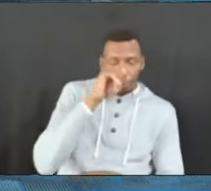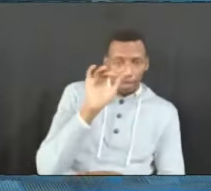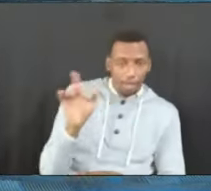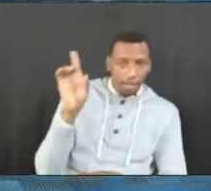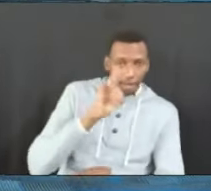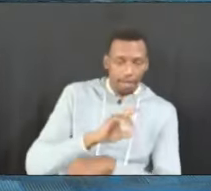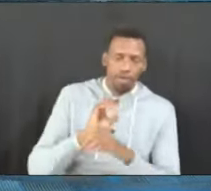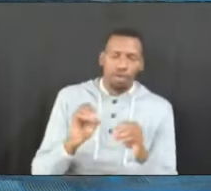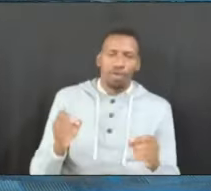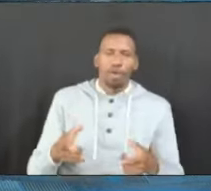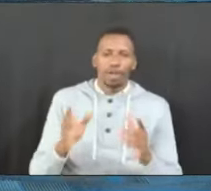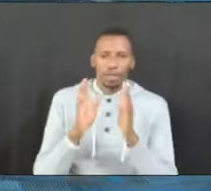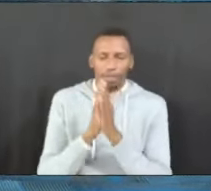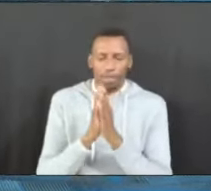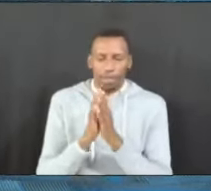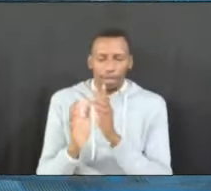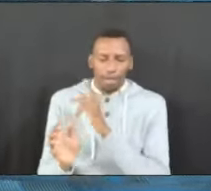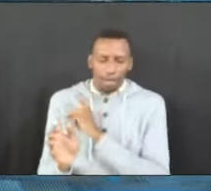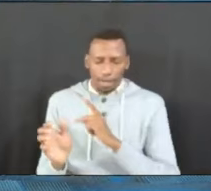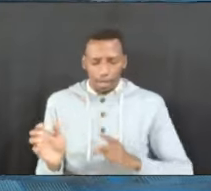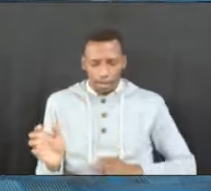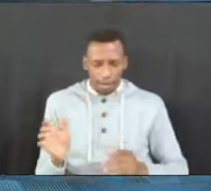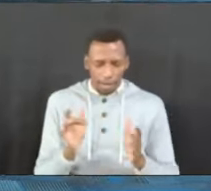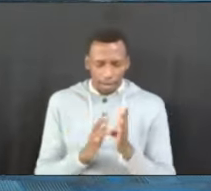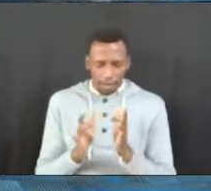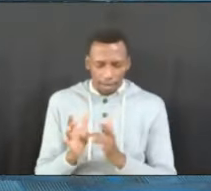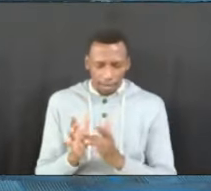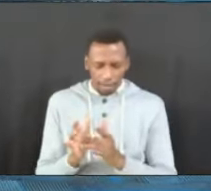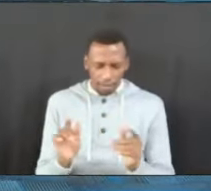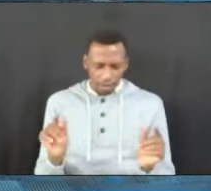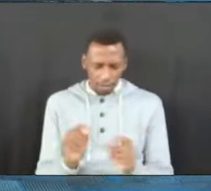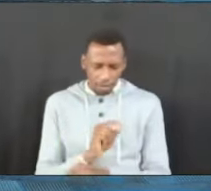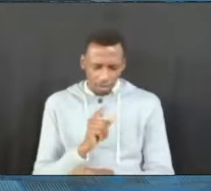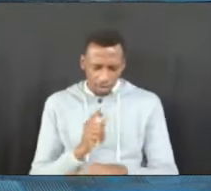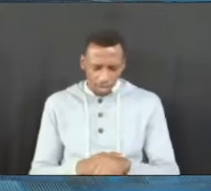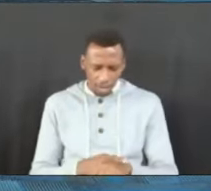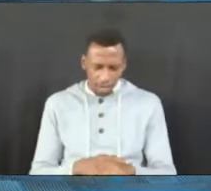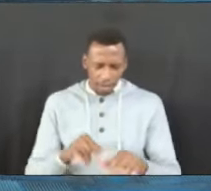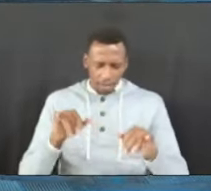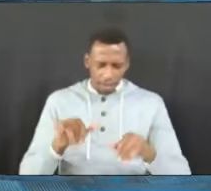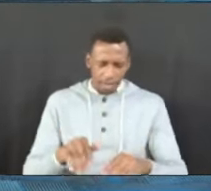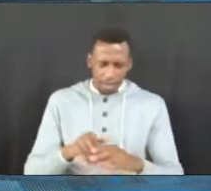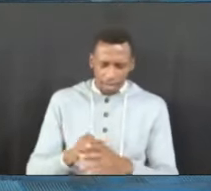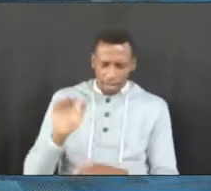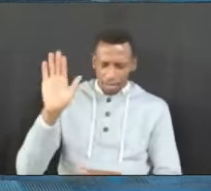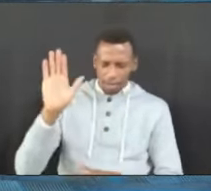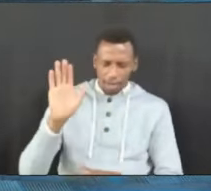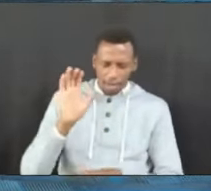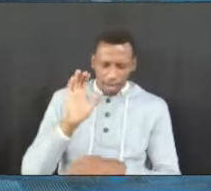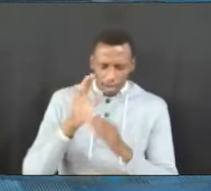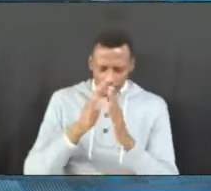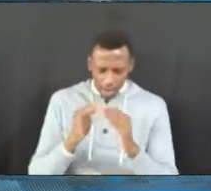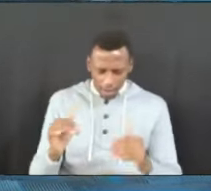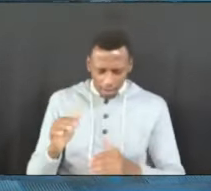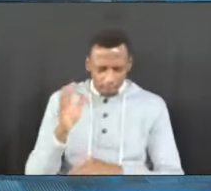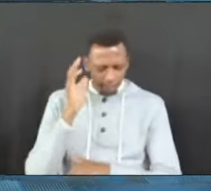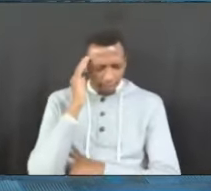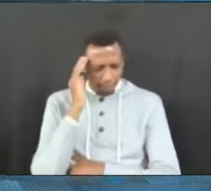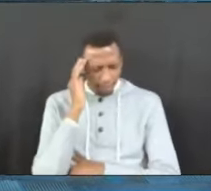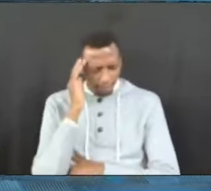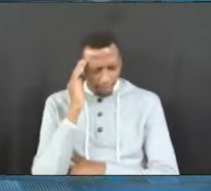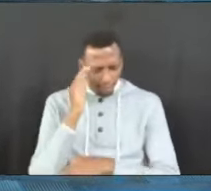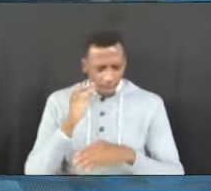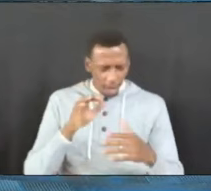pray. King Jesus, we've spent a few moments in your house reflecting on the nature of